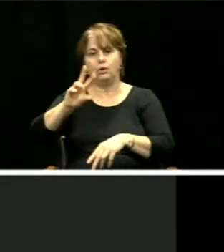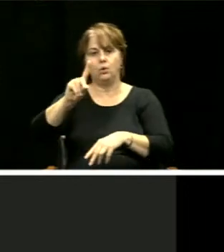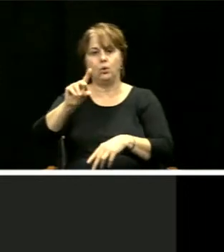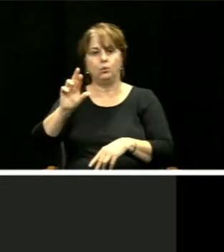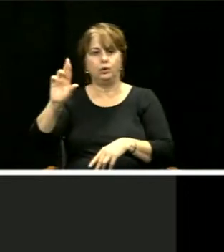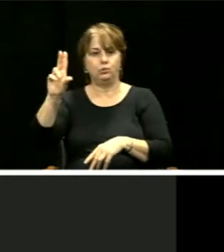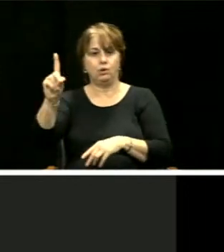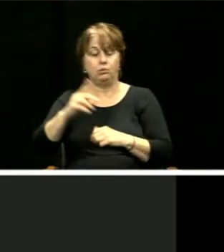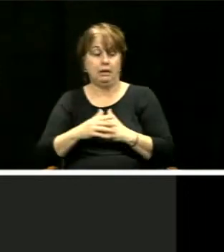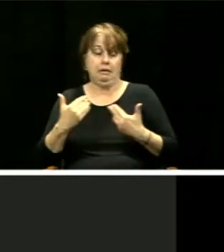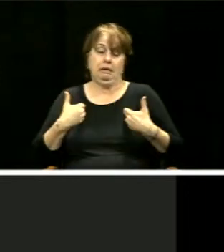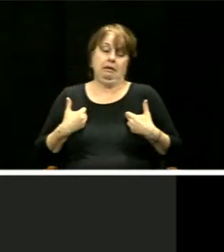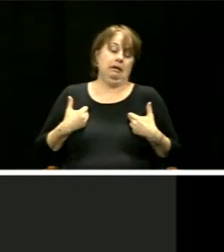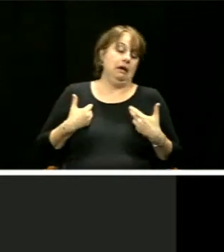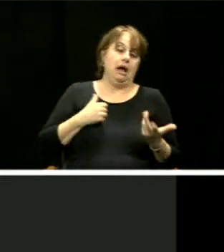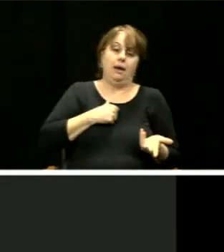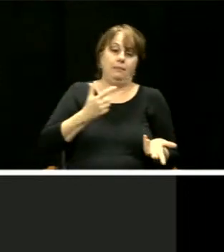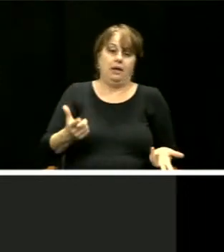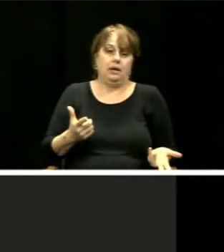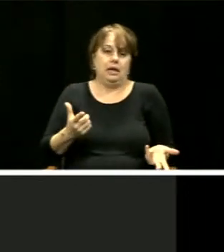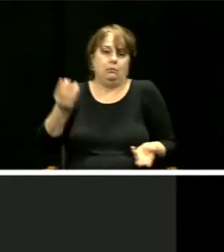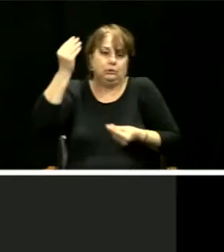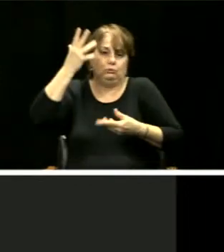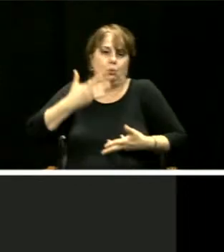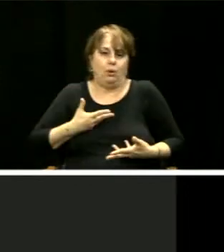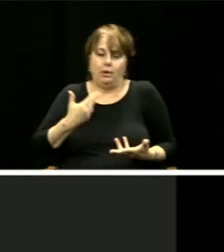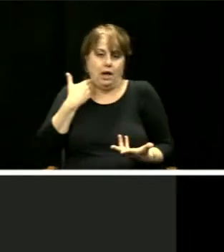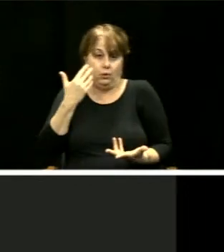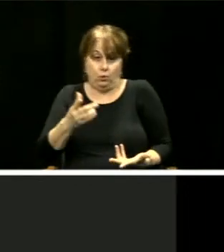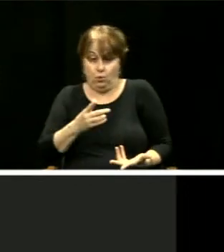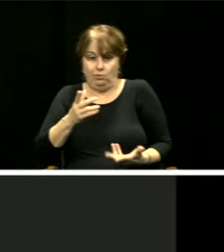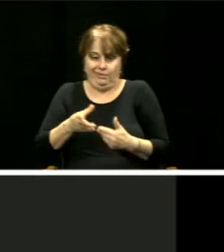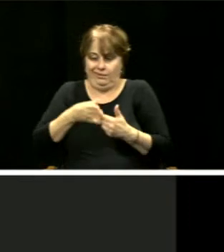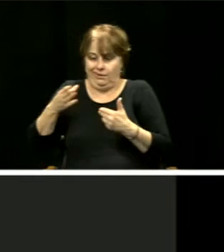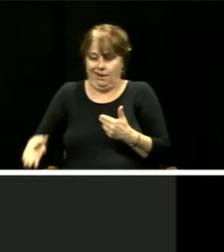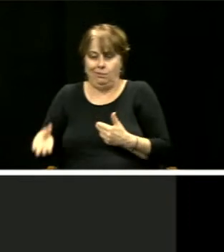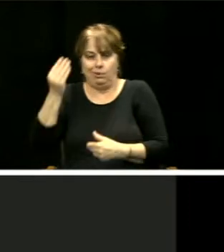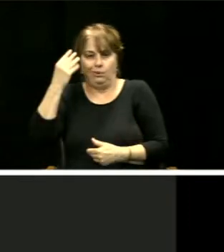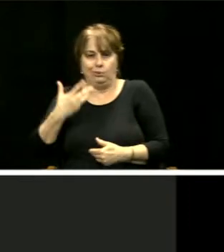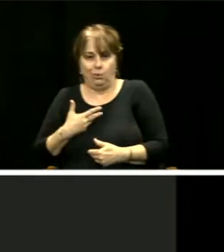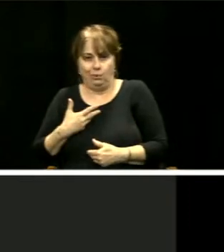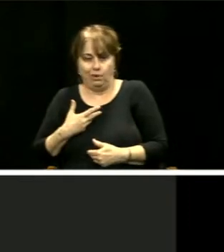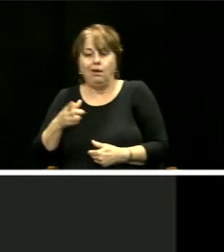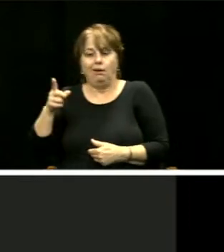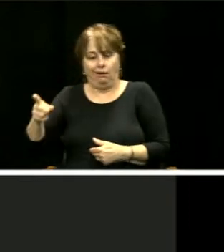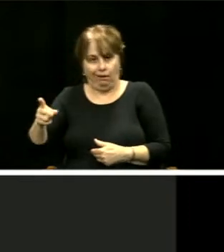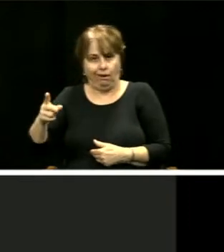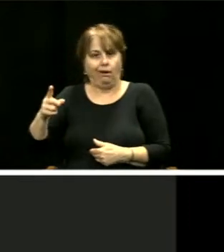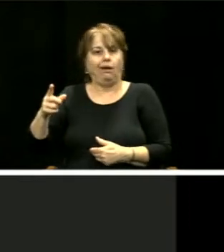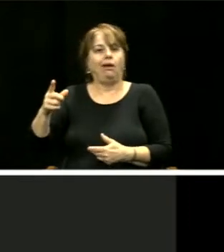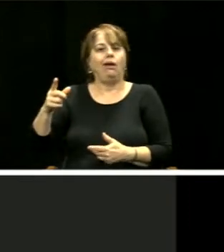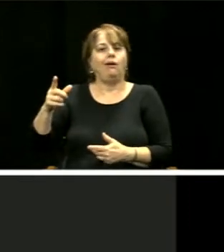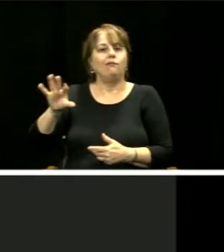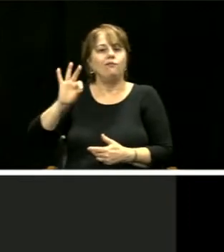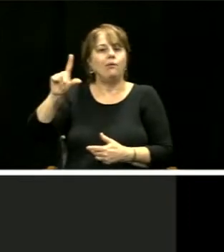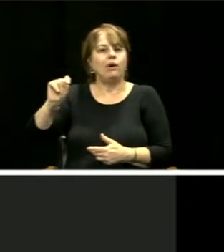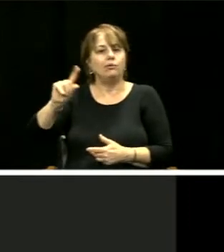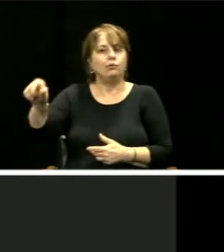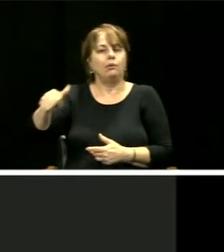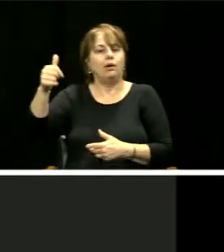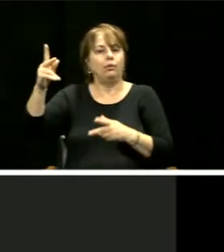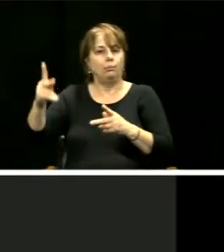no knowledge. It was literally a neighbor said that he had been told by the person he bought the house